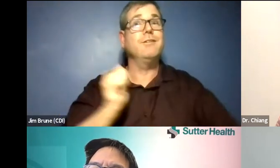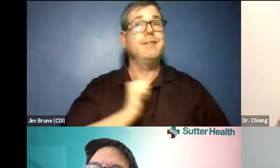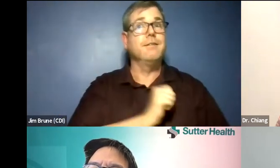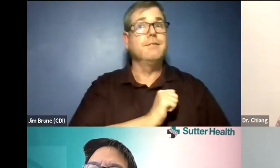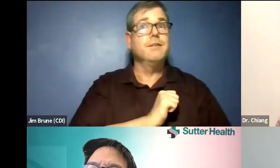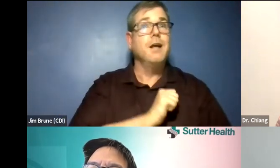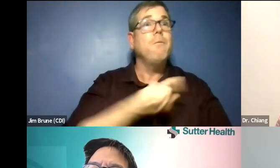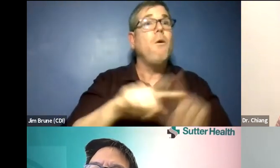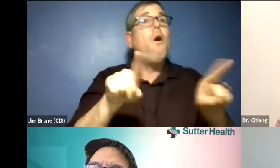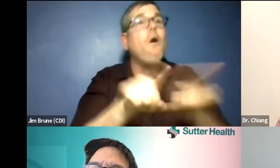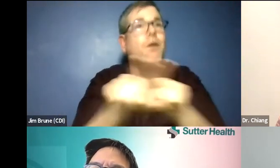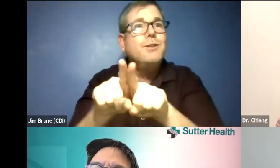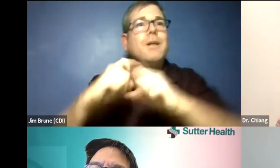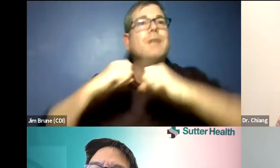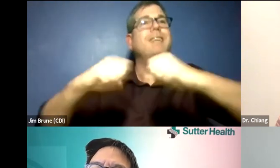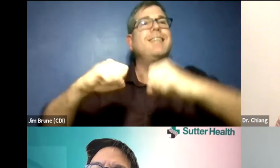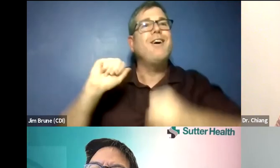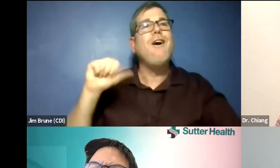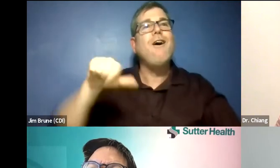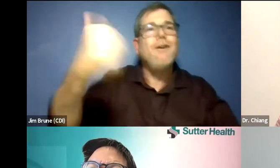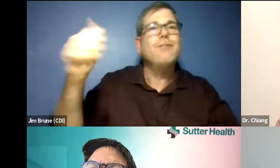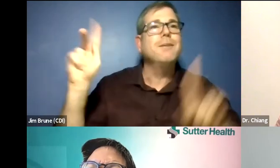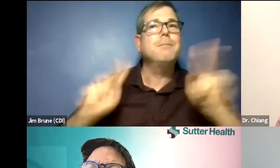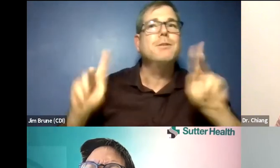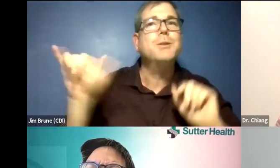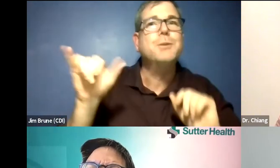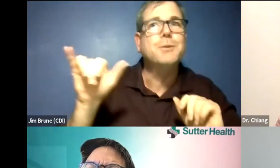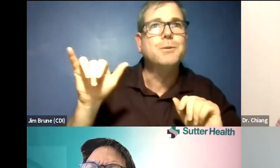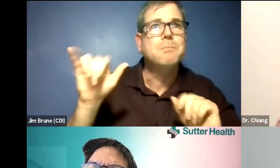higher risk or unable to get the vaccine for whatever reason.